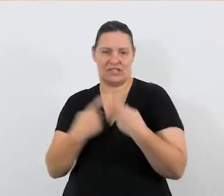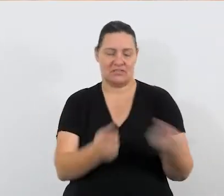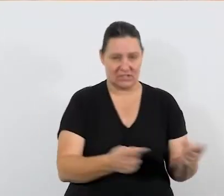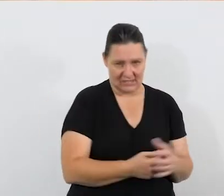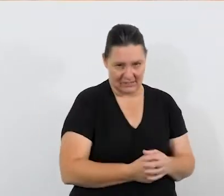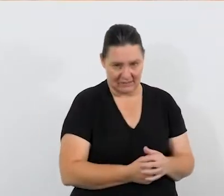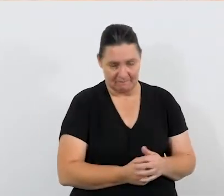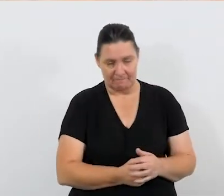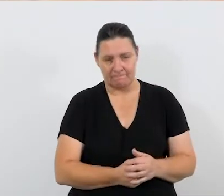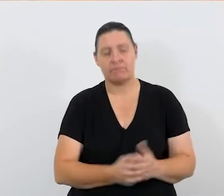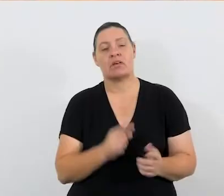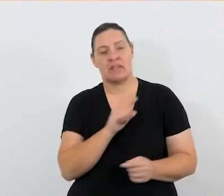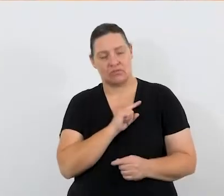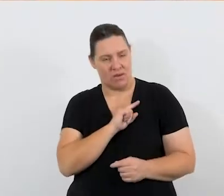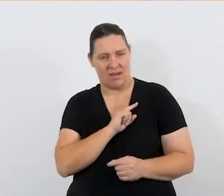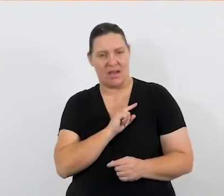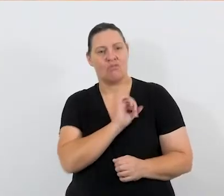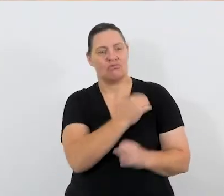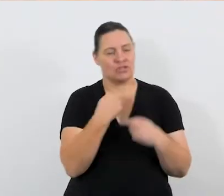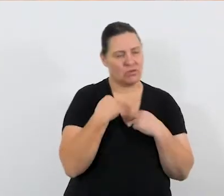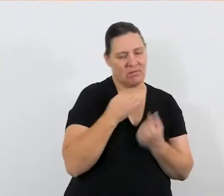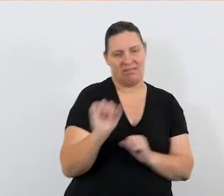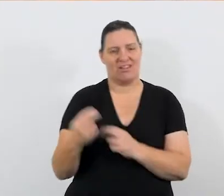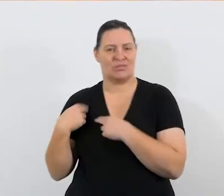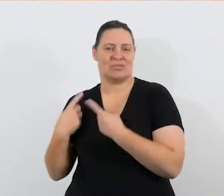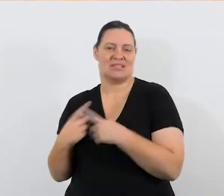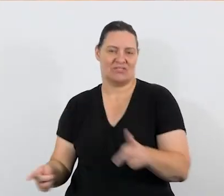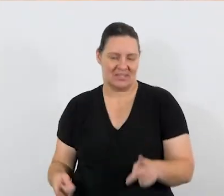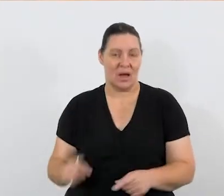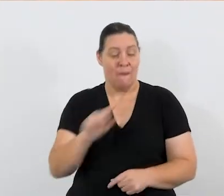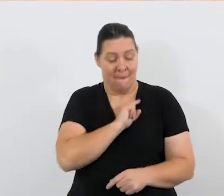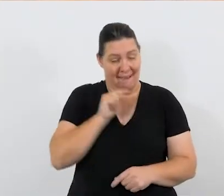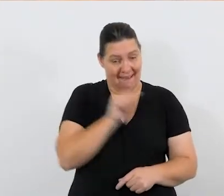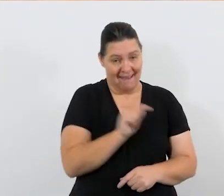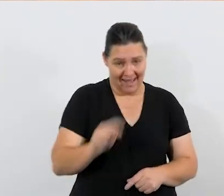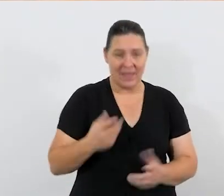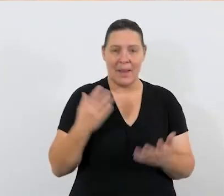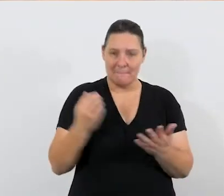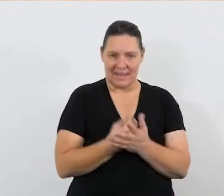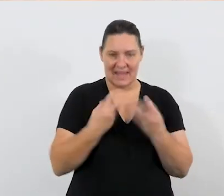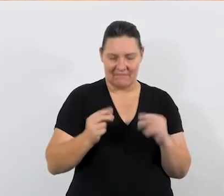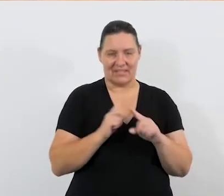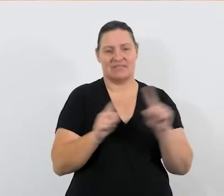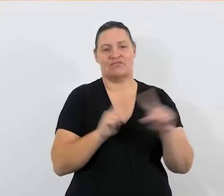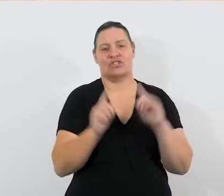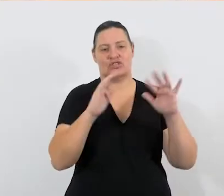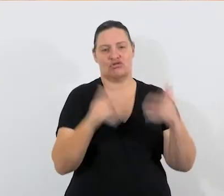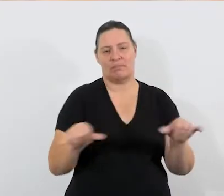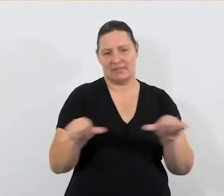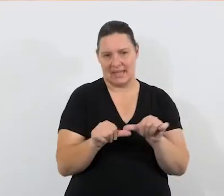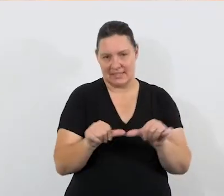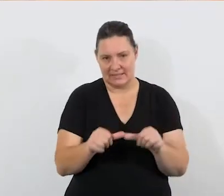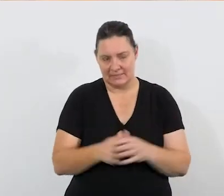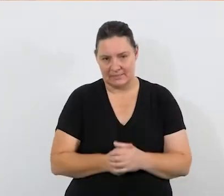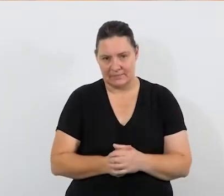different functions. So that is what we mean when we say cells occupy different functions, and because of that, they have to have different